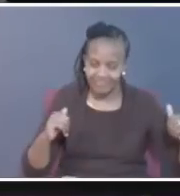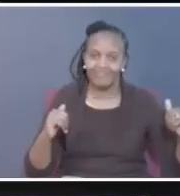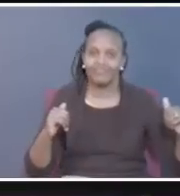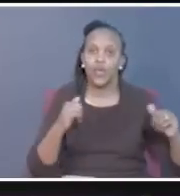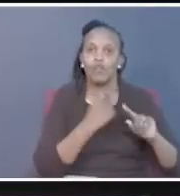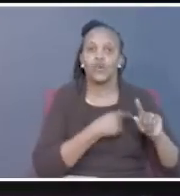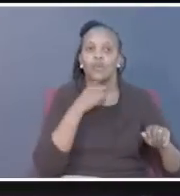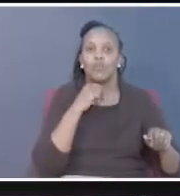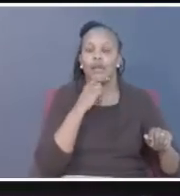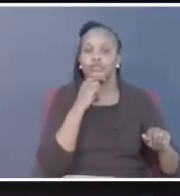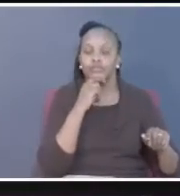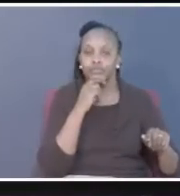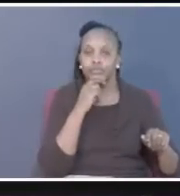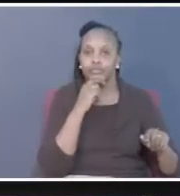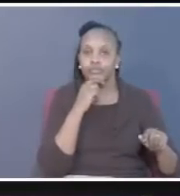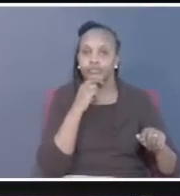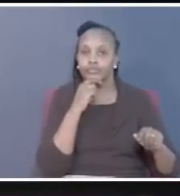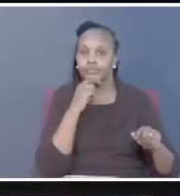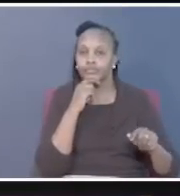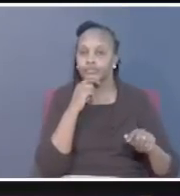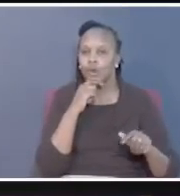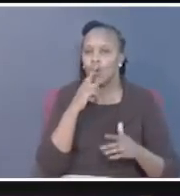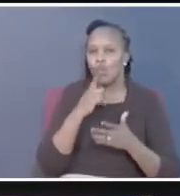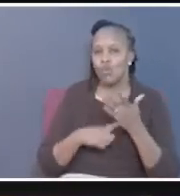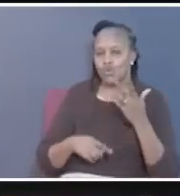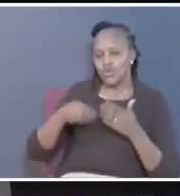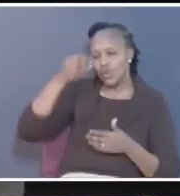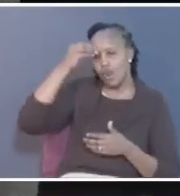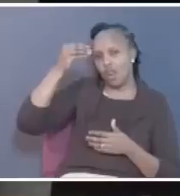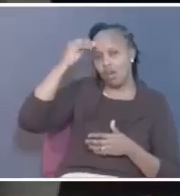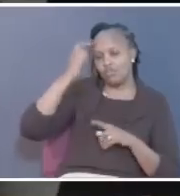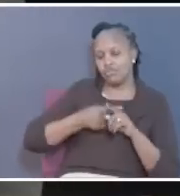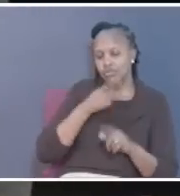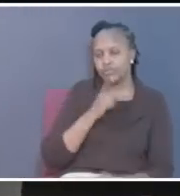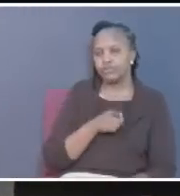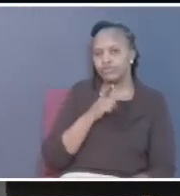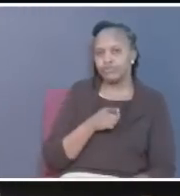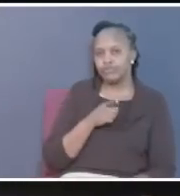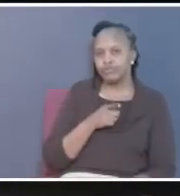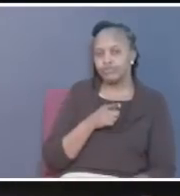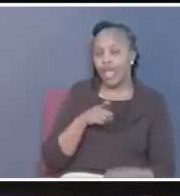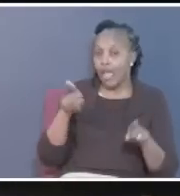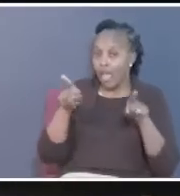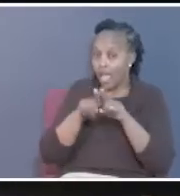man. The point that I'd like us to get here is this. As believers, we must